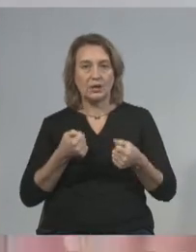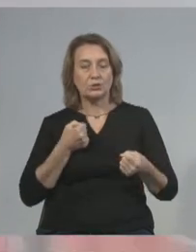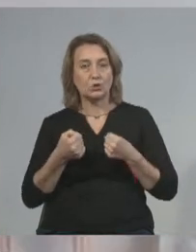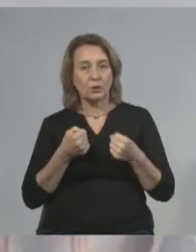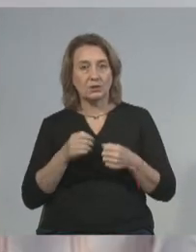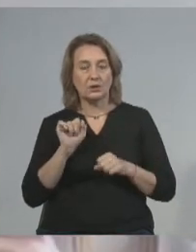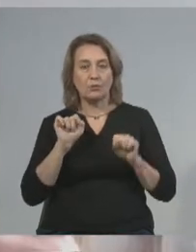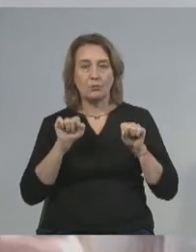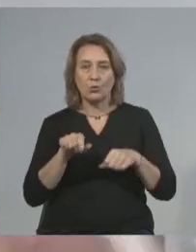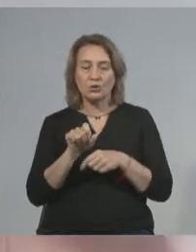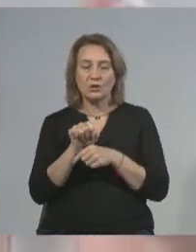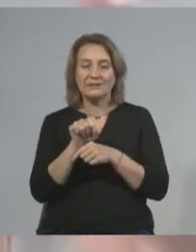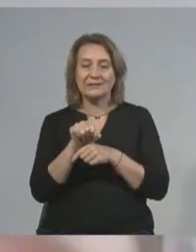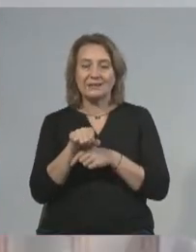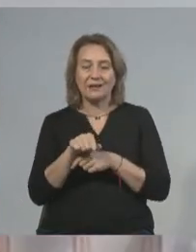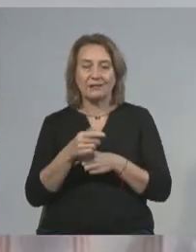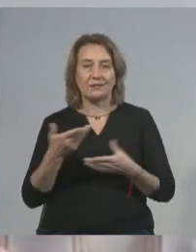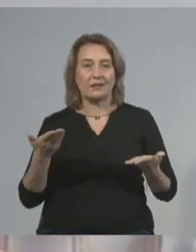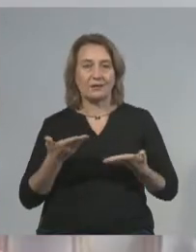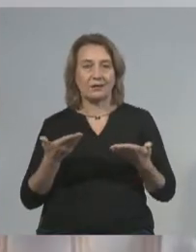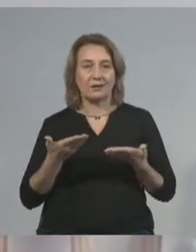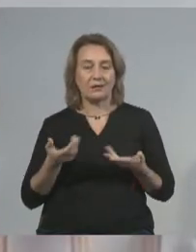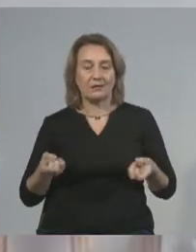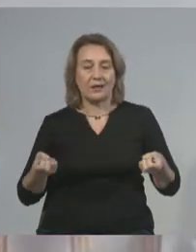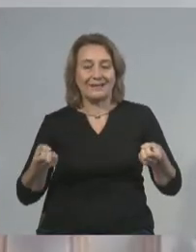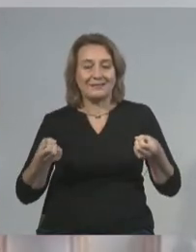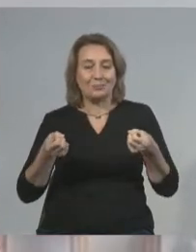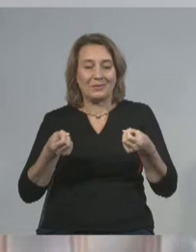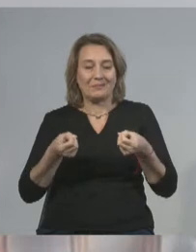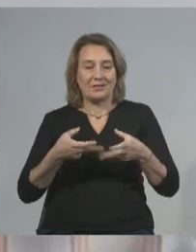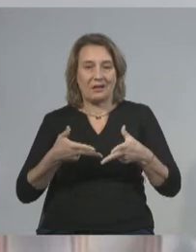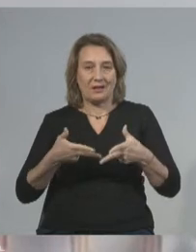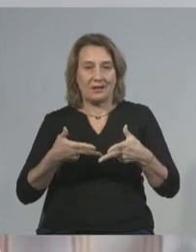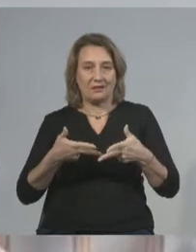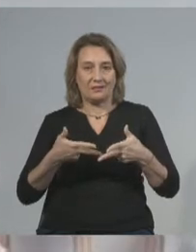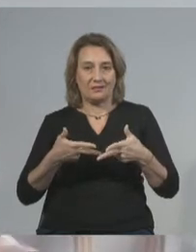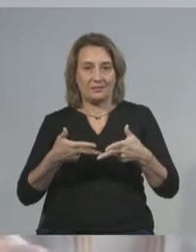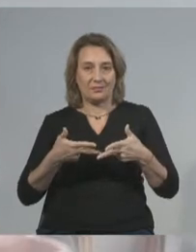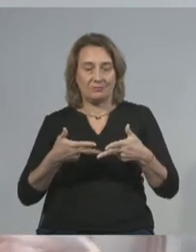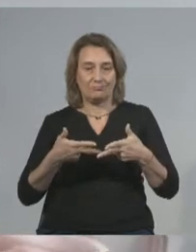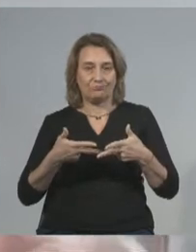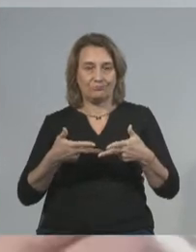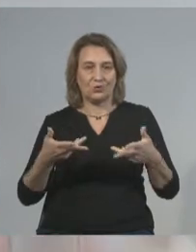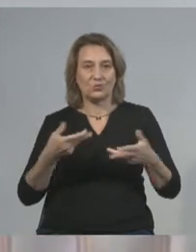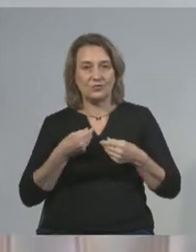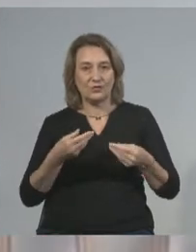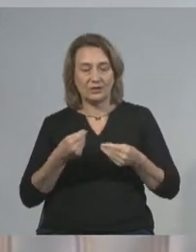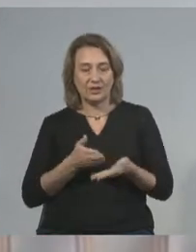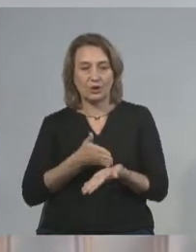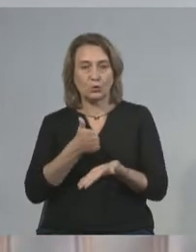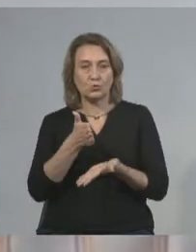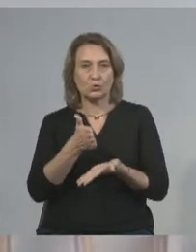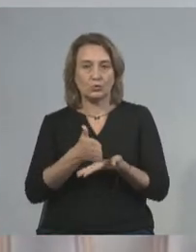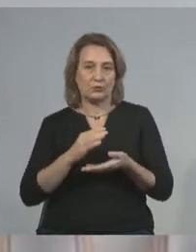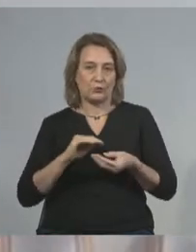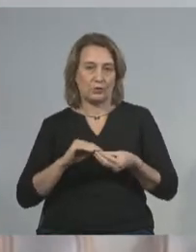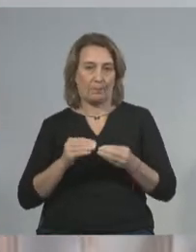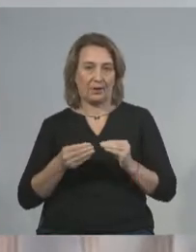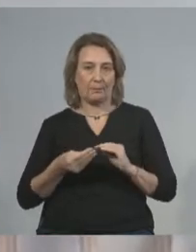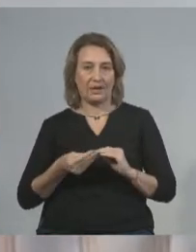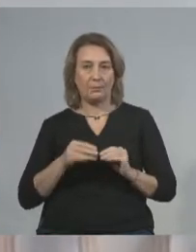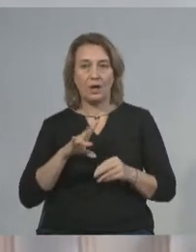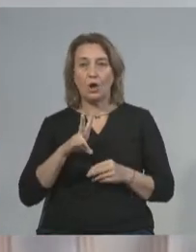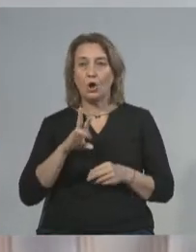the ways of to measure this resilience we can use different parameters of